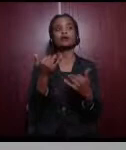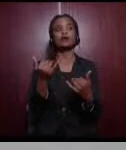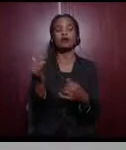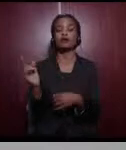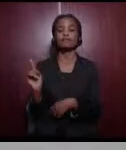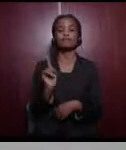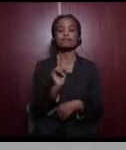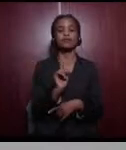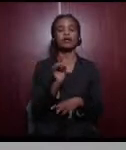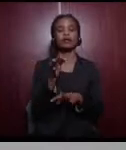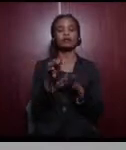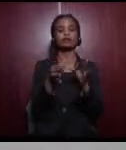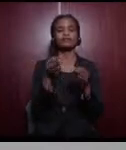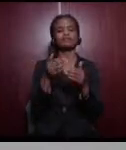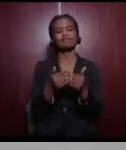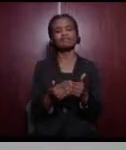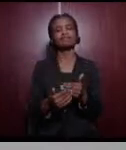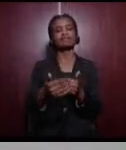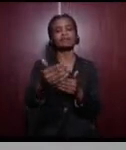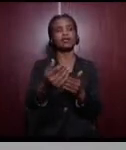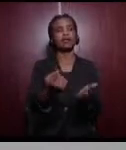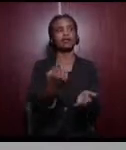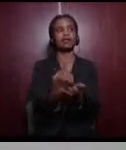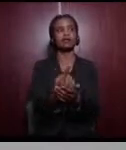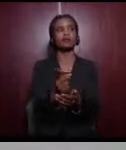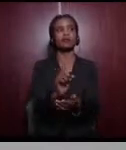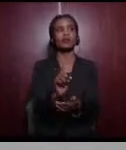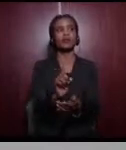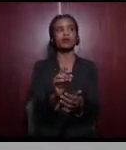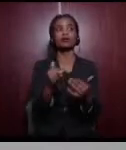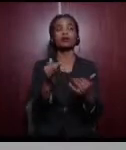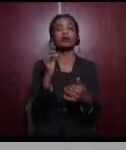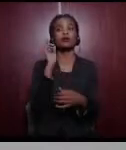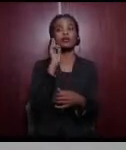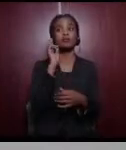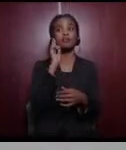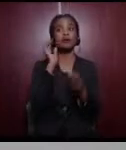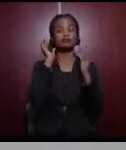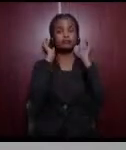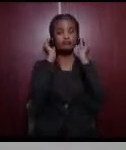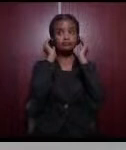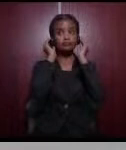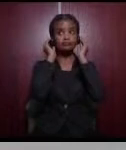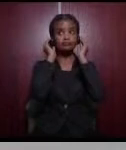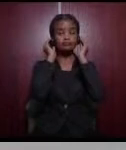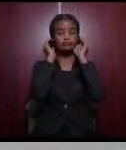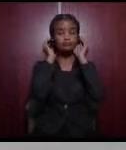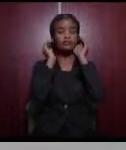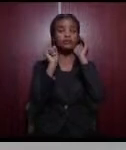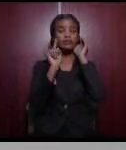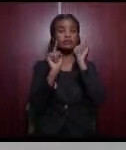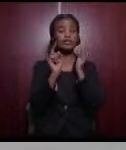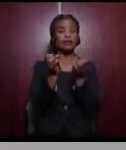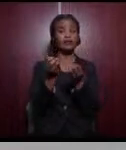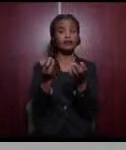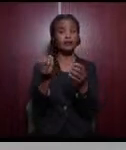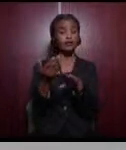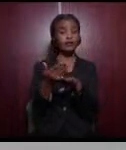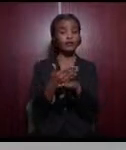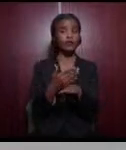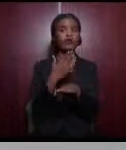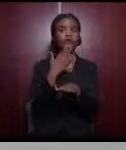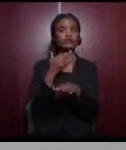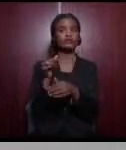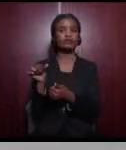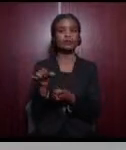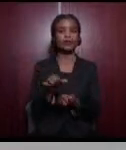where to from here. Dilo tse tse re le ka di millions tsone tsa ho mamela tse re tlo kopa le di buse ko haya